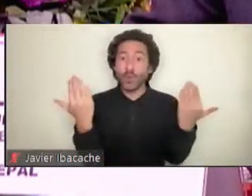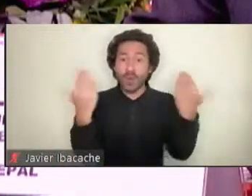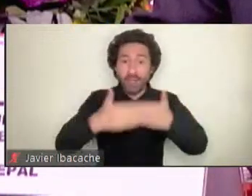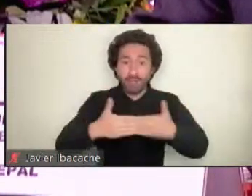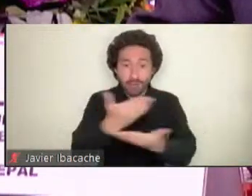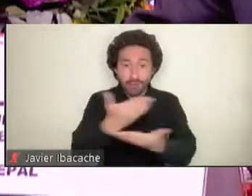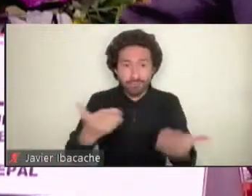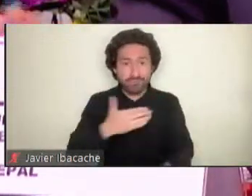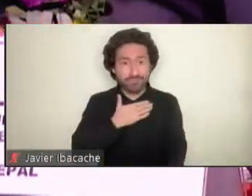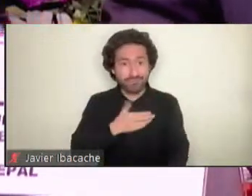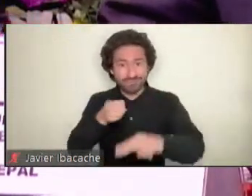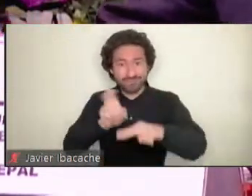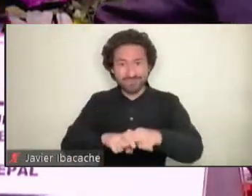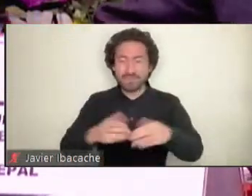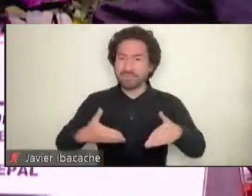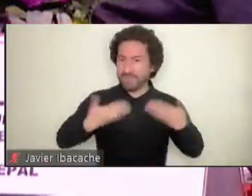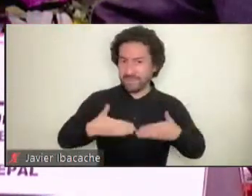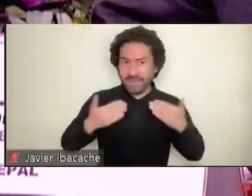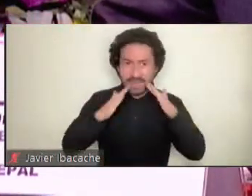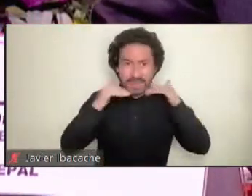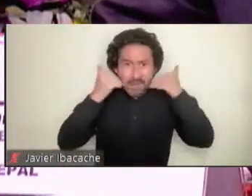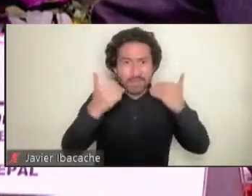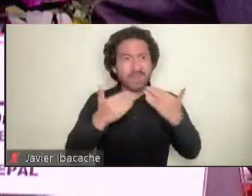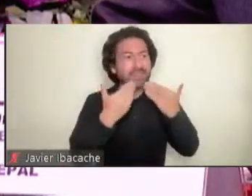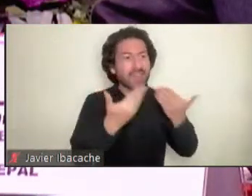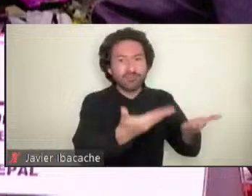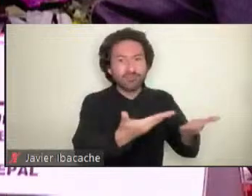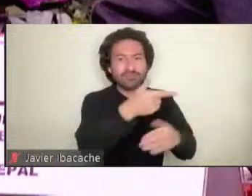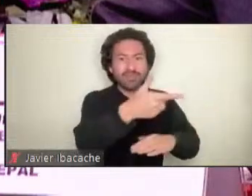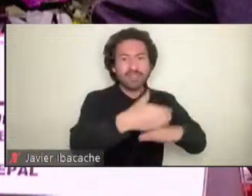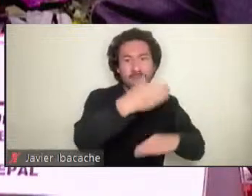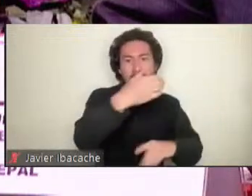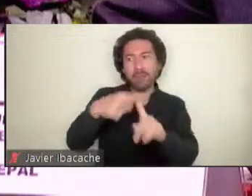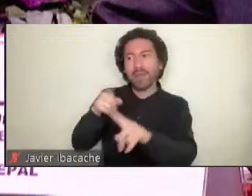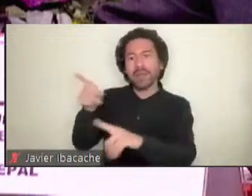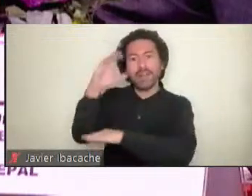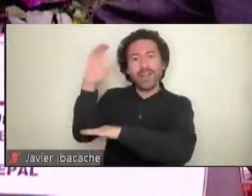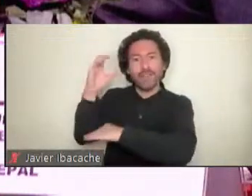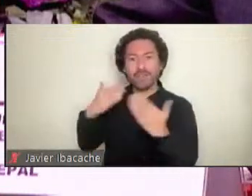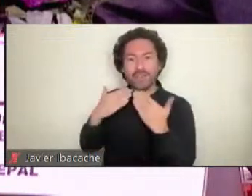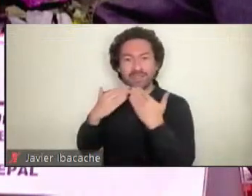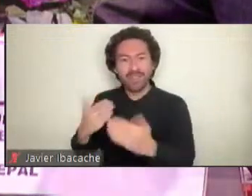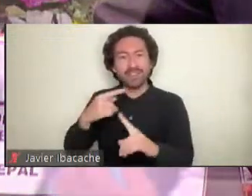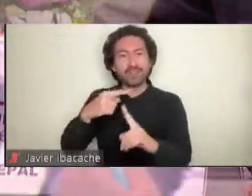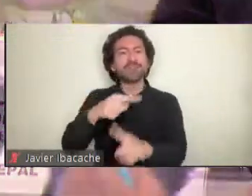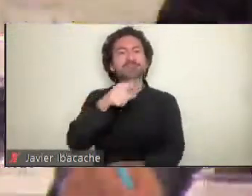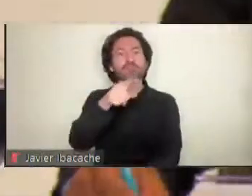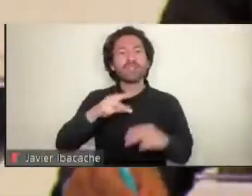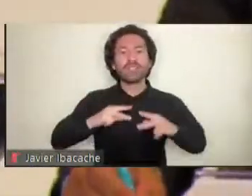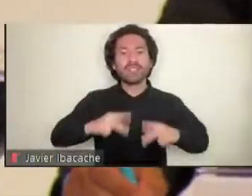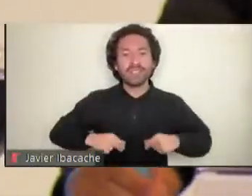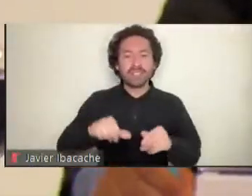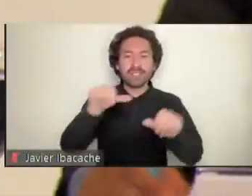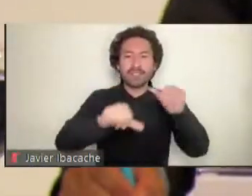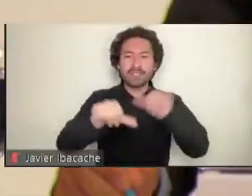It's a pleasure to be with you. Thank you very much, both to ECLAC and the Government of Colombia, and especially to the Ministry of